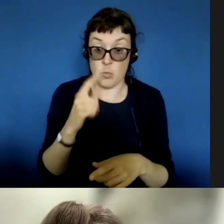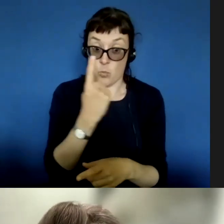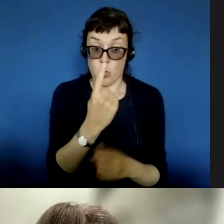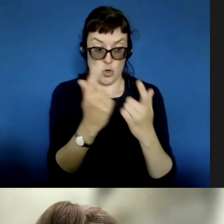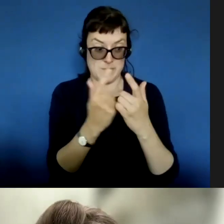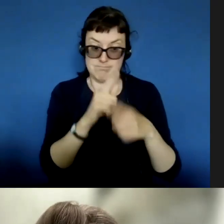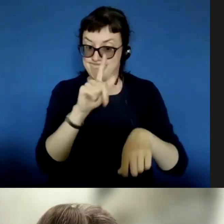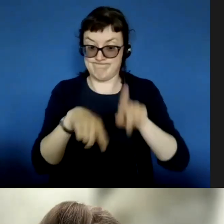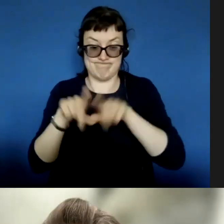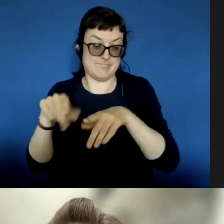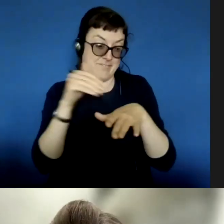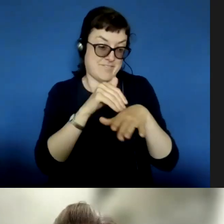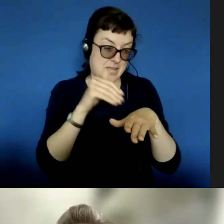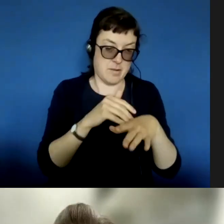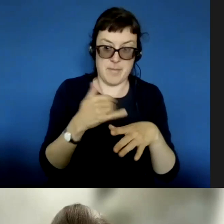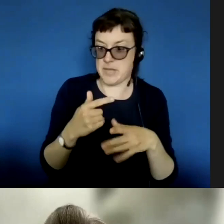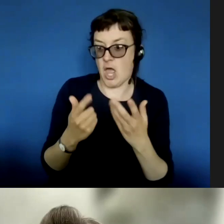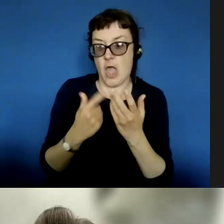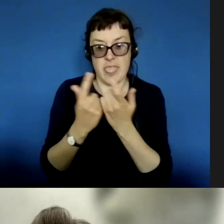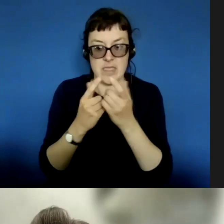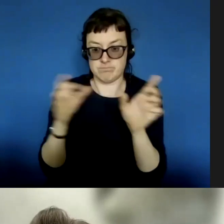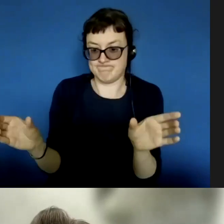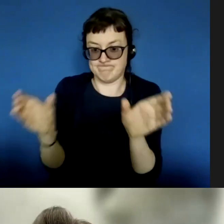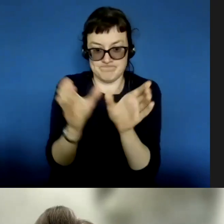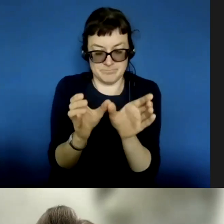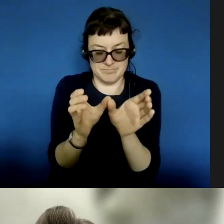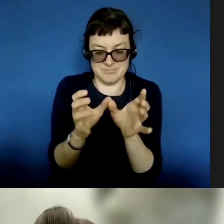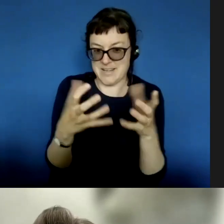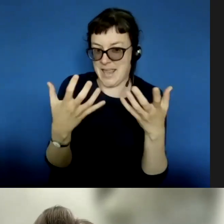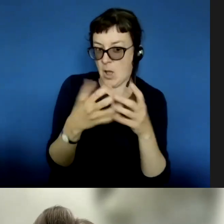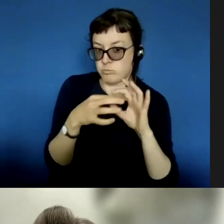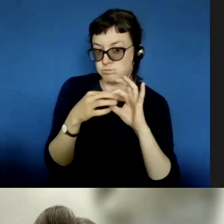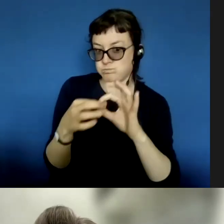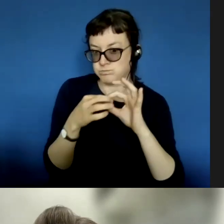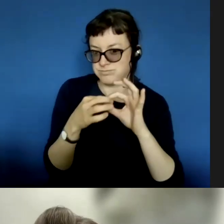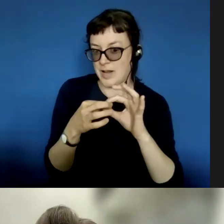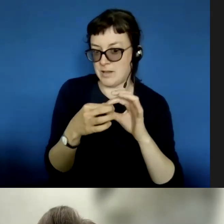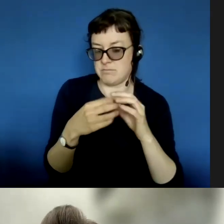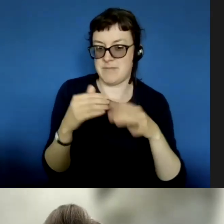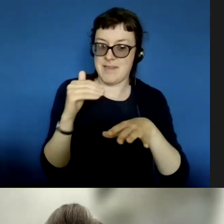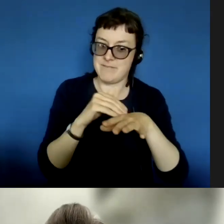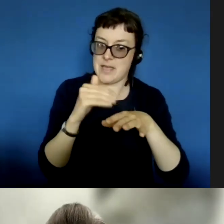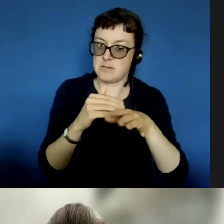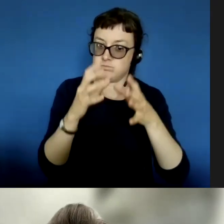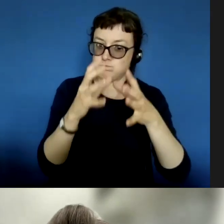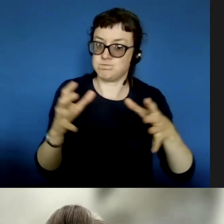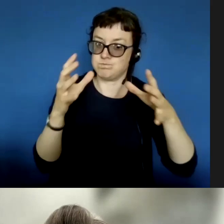in relation to it, you know, how that the multiplication effect of that, and